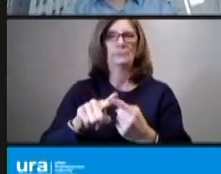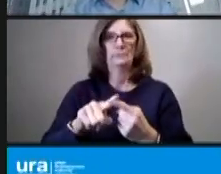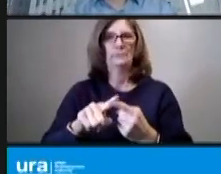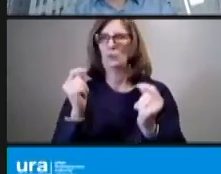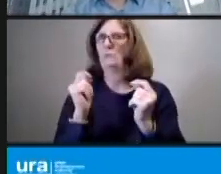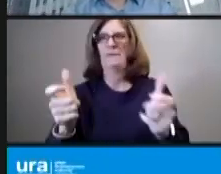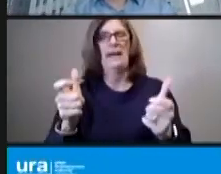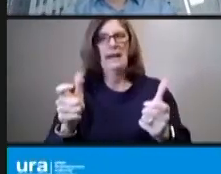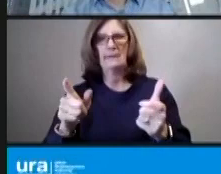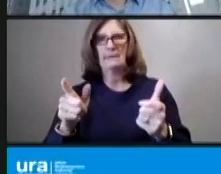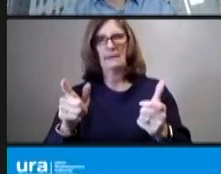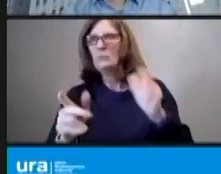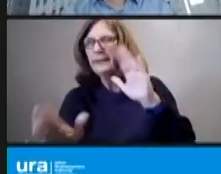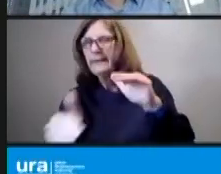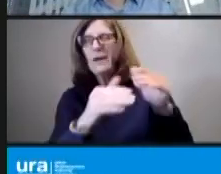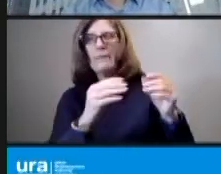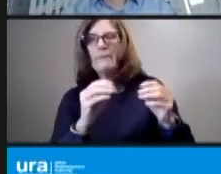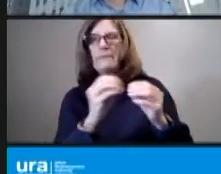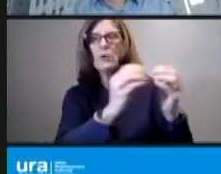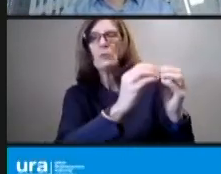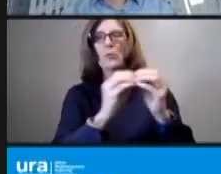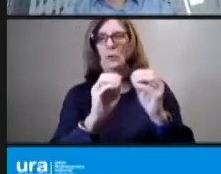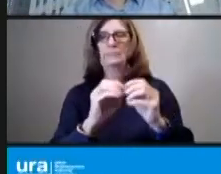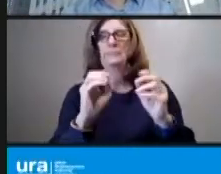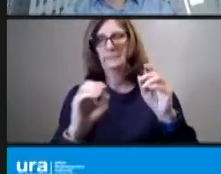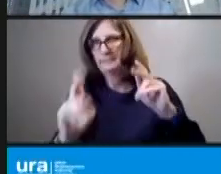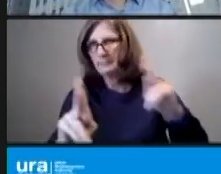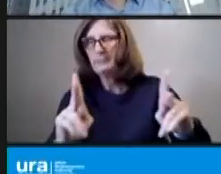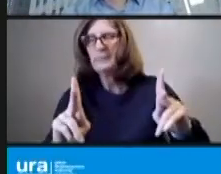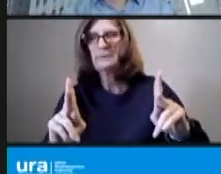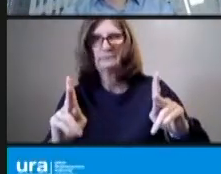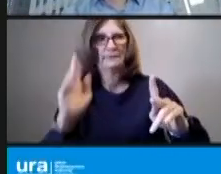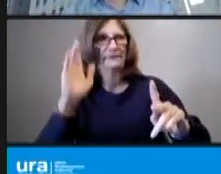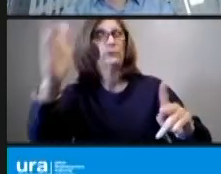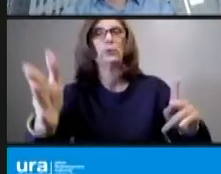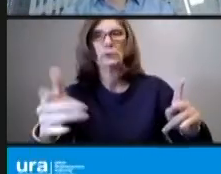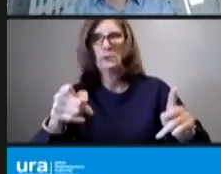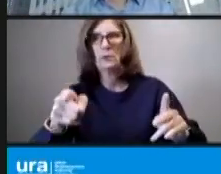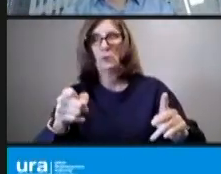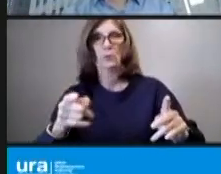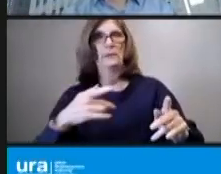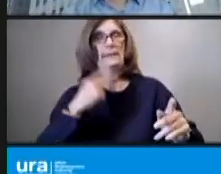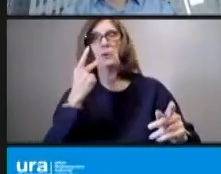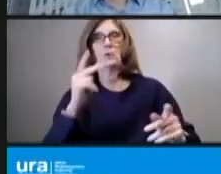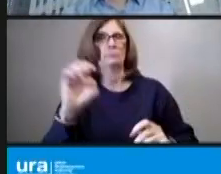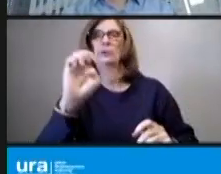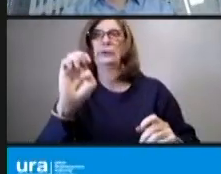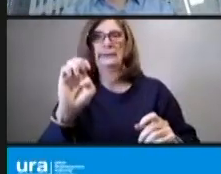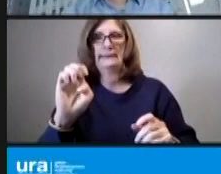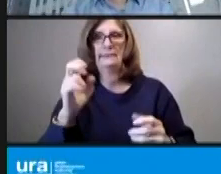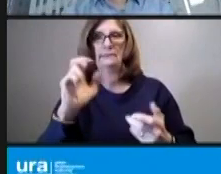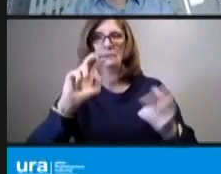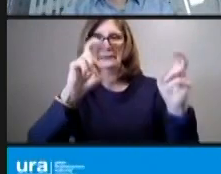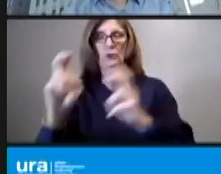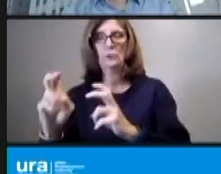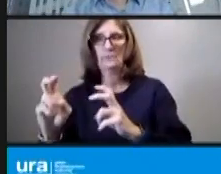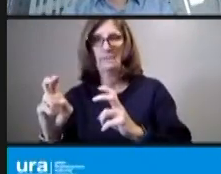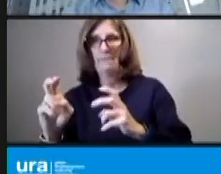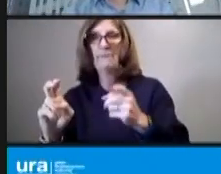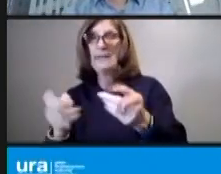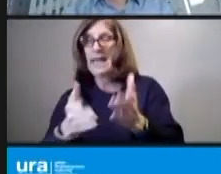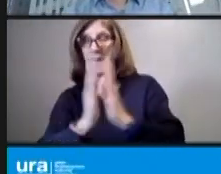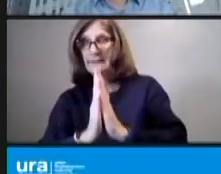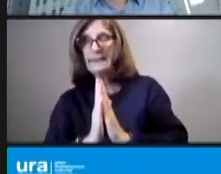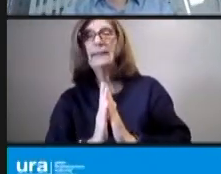hopefully hundreds and hundreds of tenants over the next 5 years who are facing those emergency potential lockouts. So again, the ask is that we